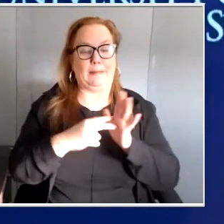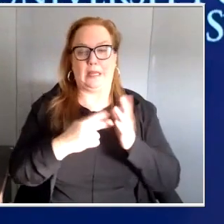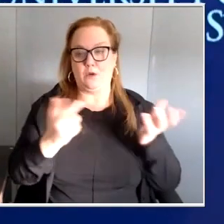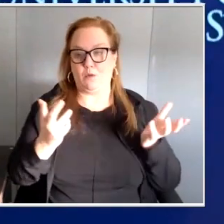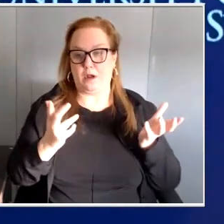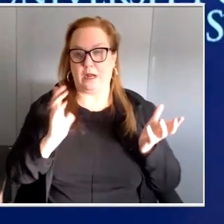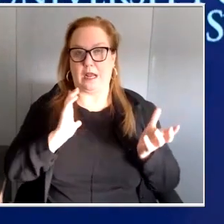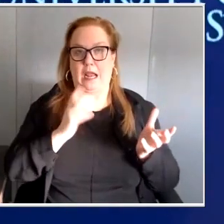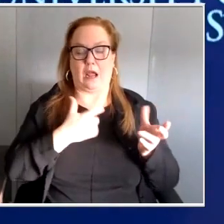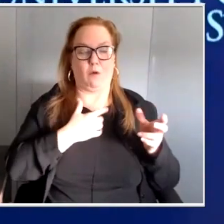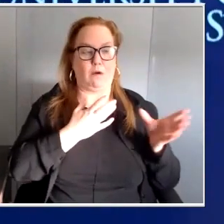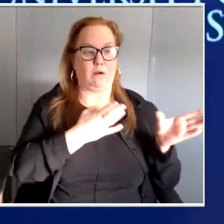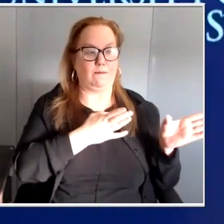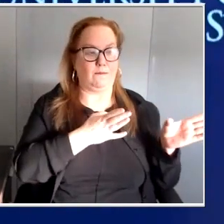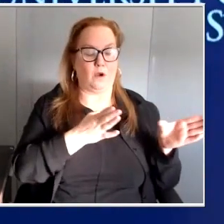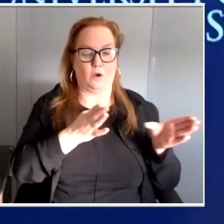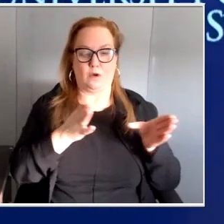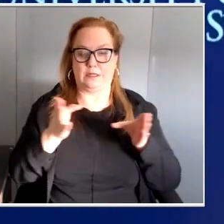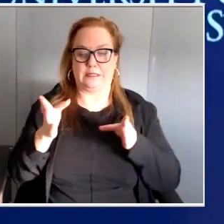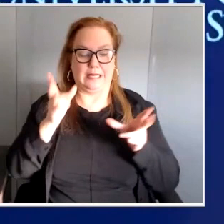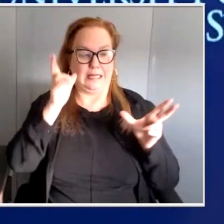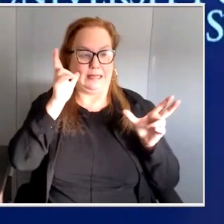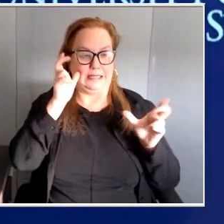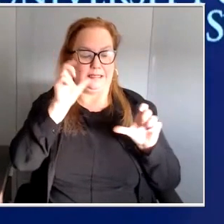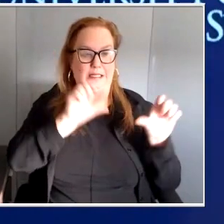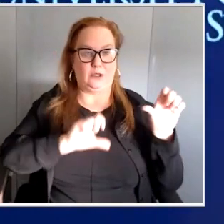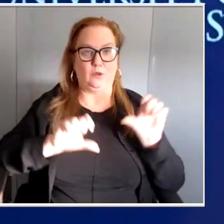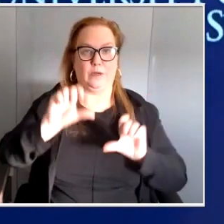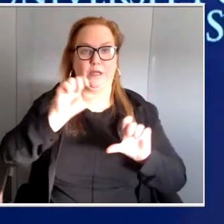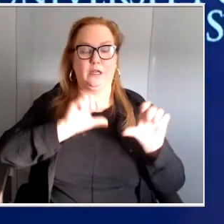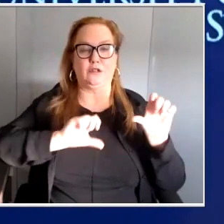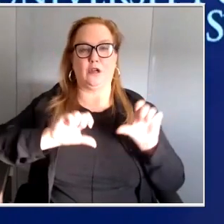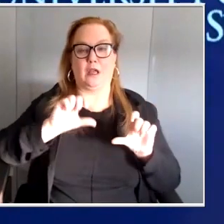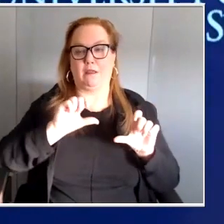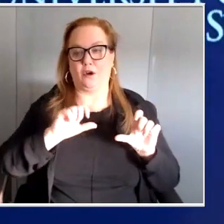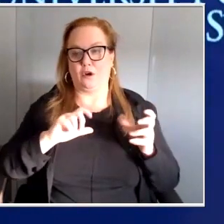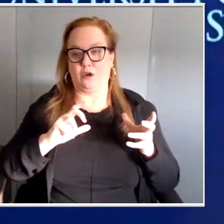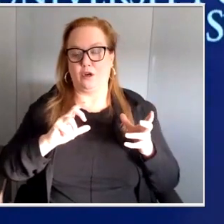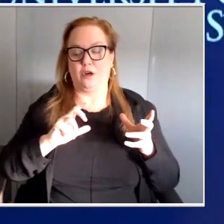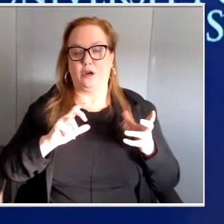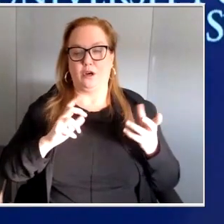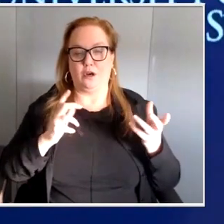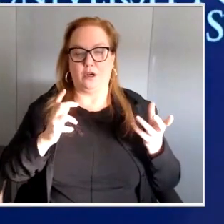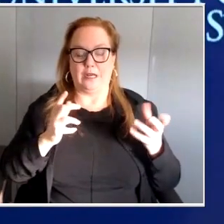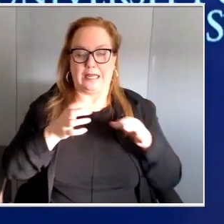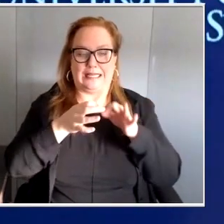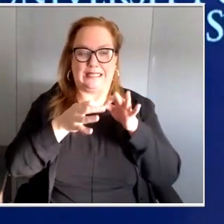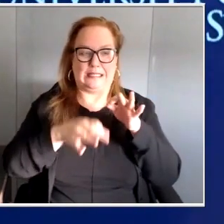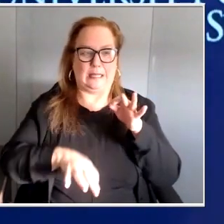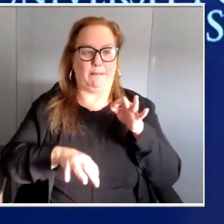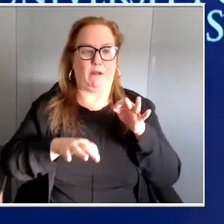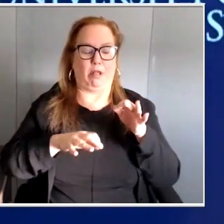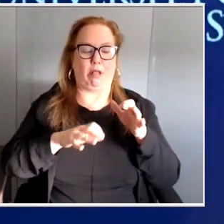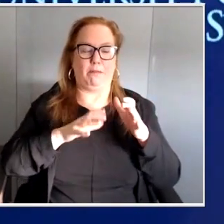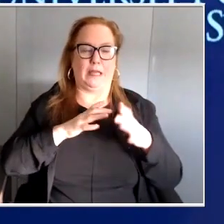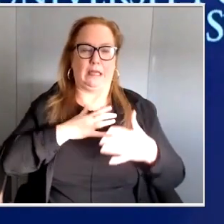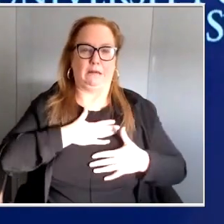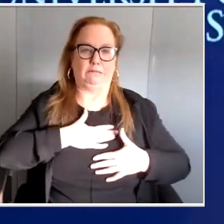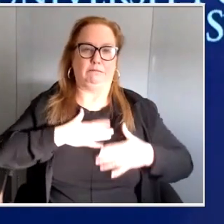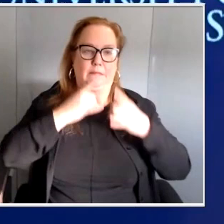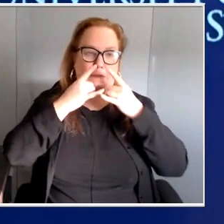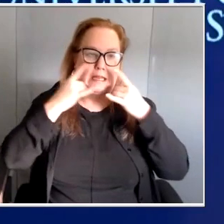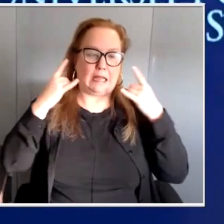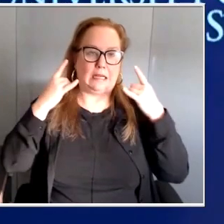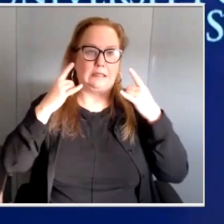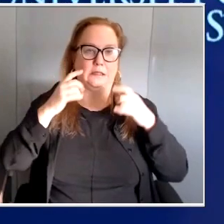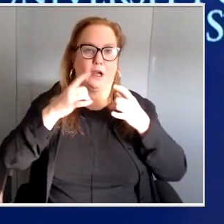shift from listening to each other into taking a simple act of human kindness, wearing a mask, which our surgical teams